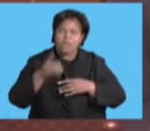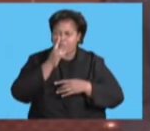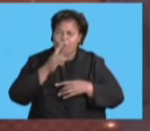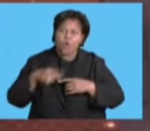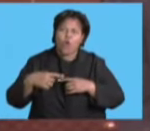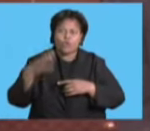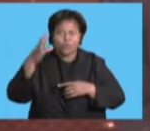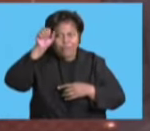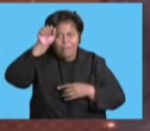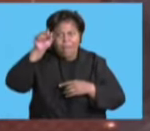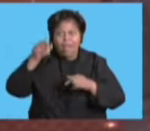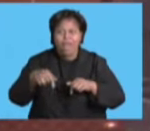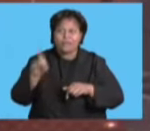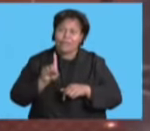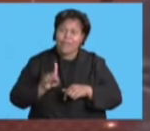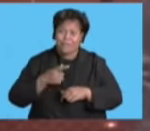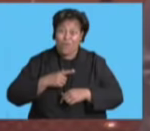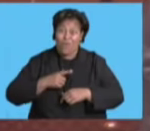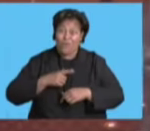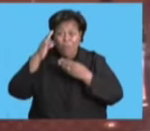Mr. Speaker, this is due to this motion